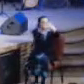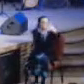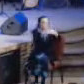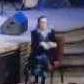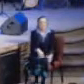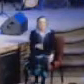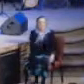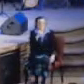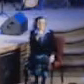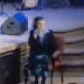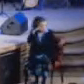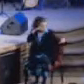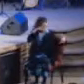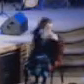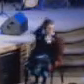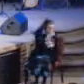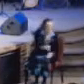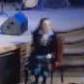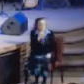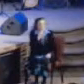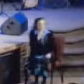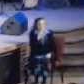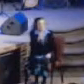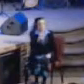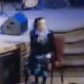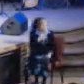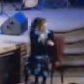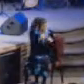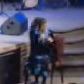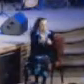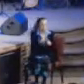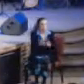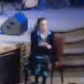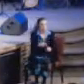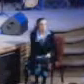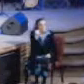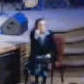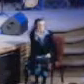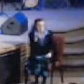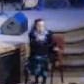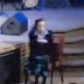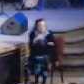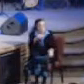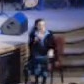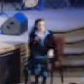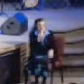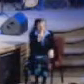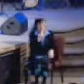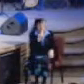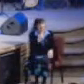said, you're going to be able to get through it if you'll abide by my word. If